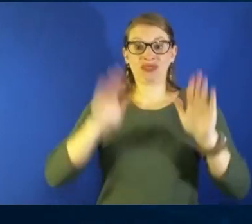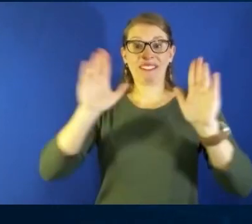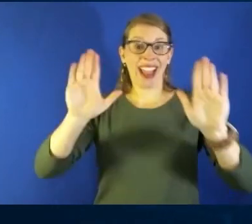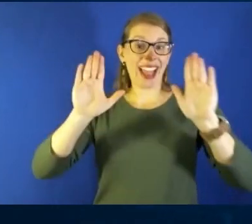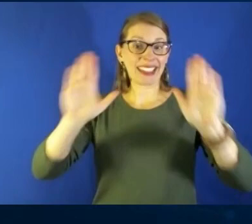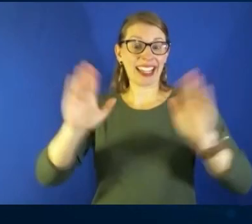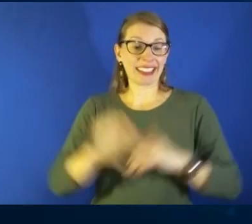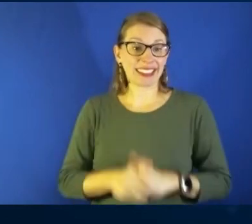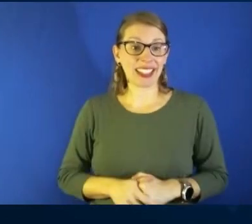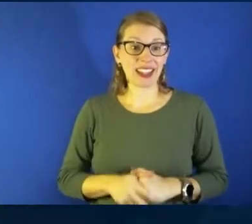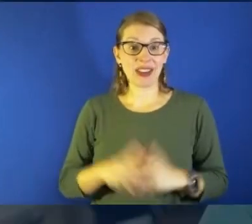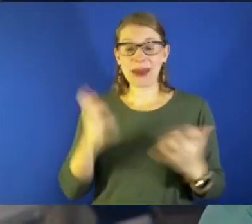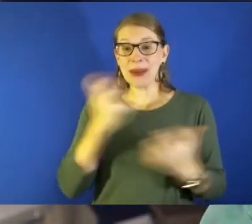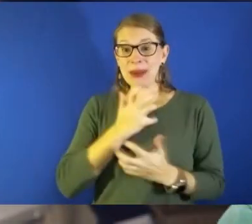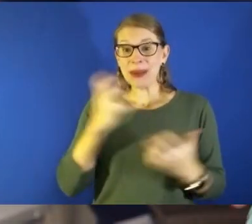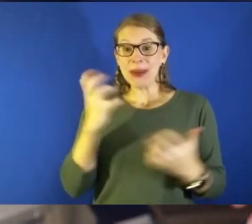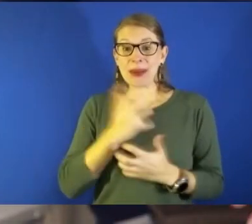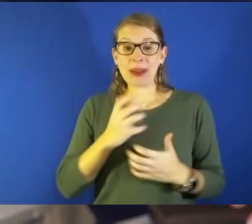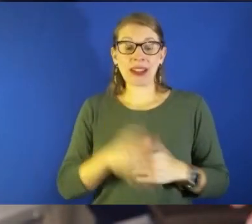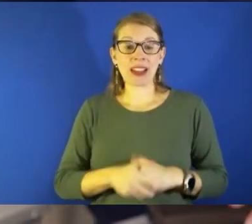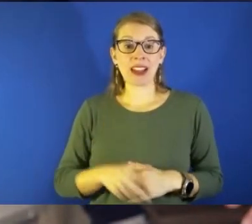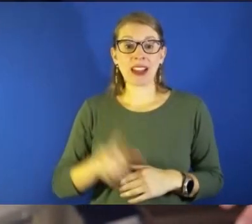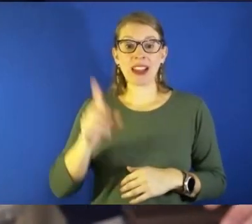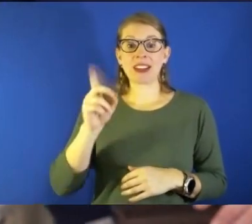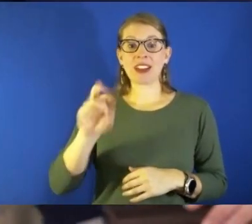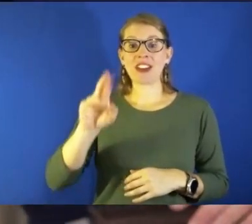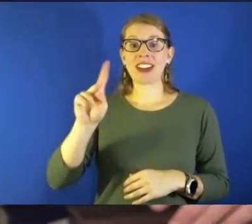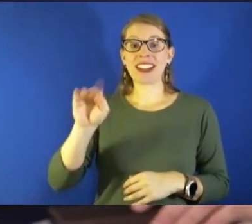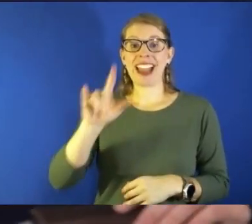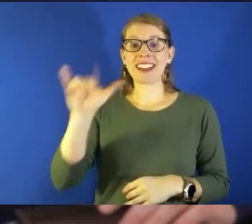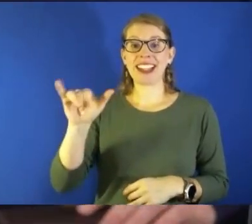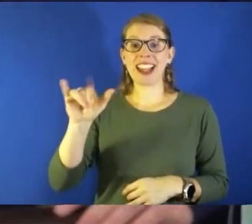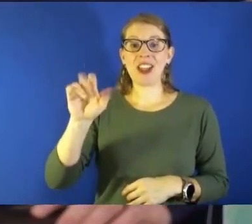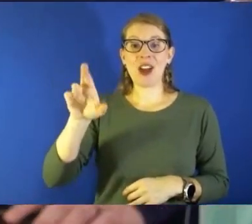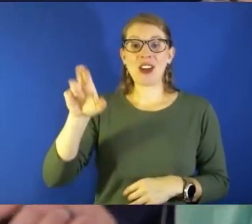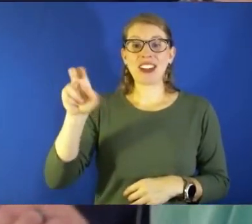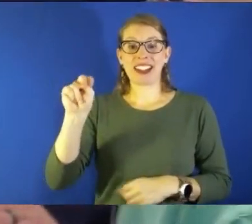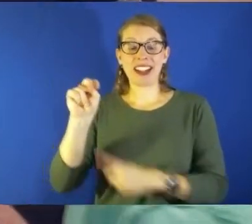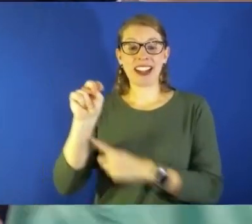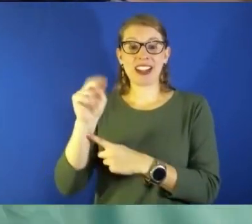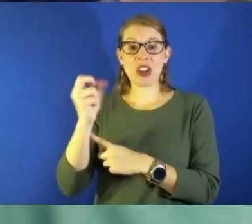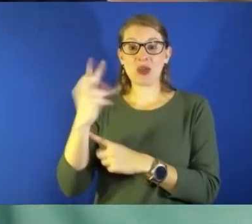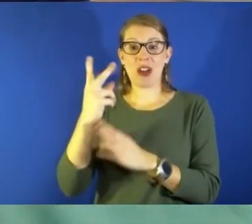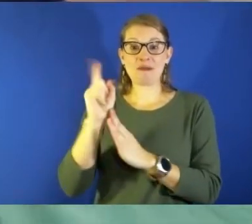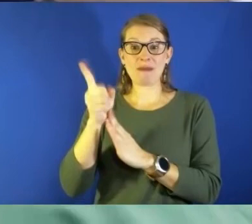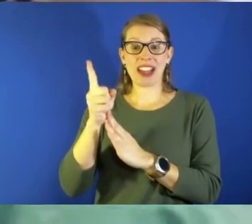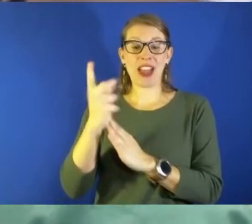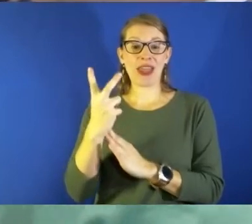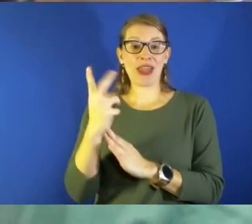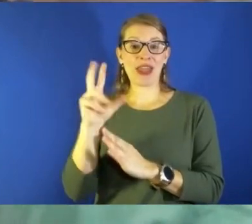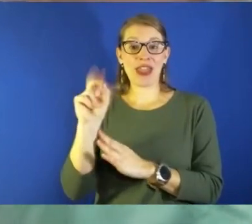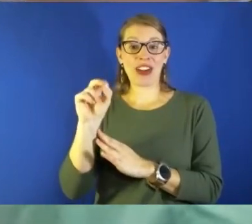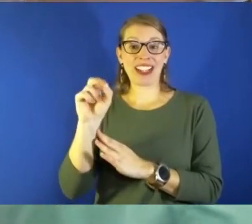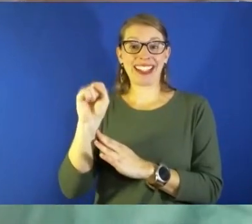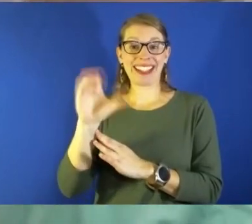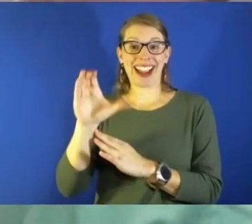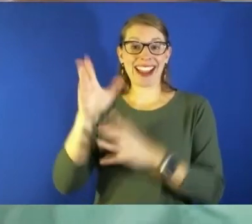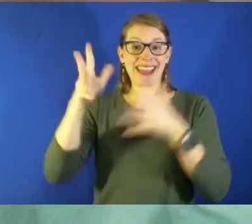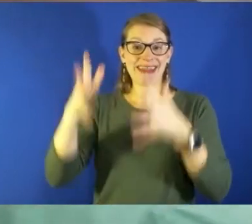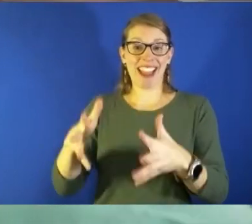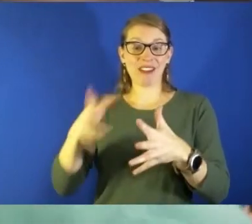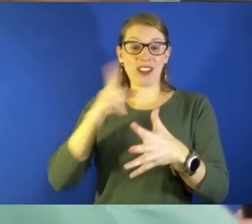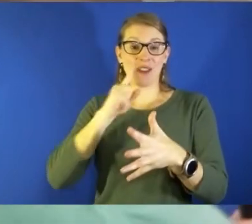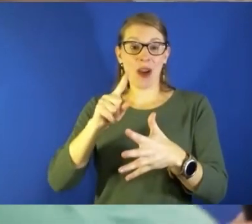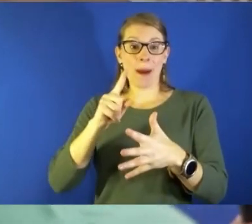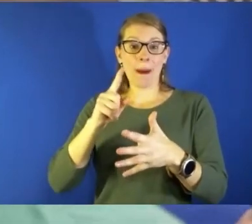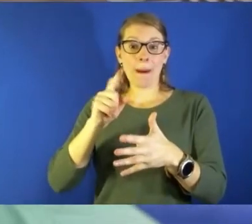a morning. I have Dr. Kelsey Larson here. Dr. Larson, 12 minutes and 30 seconds left of the procedure, and then she's done.